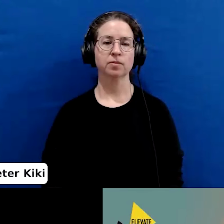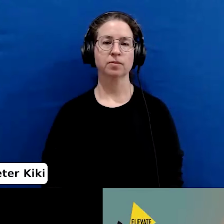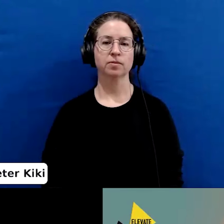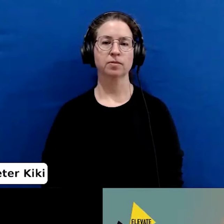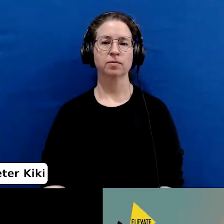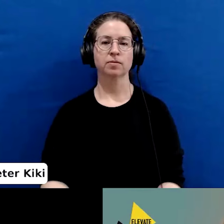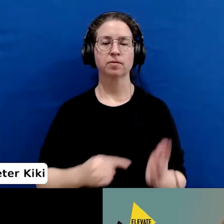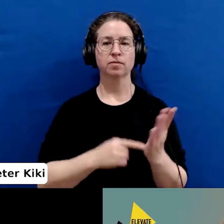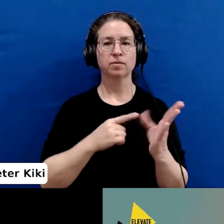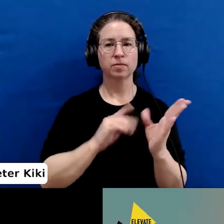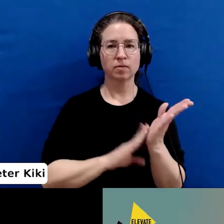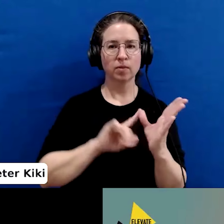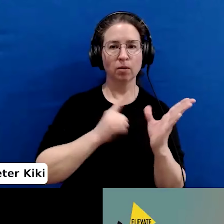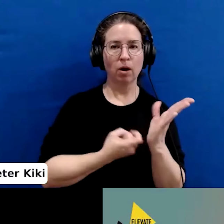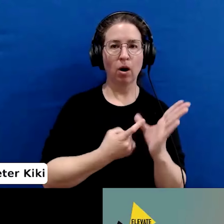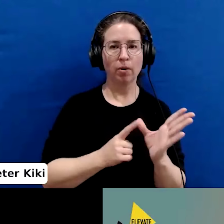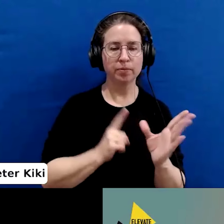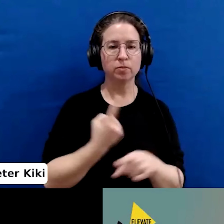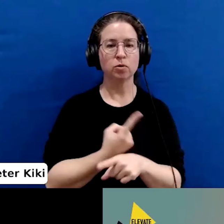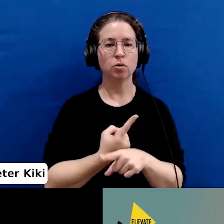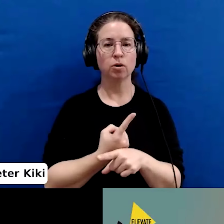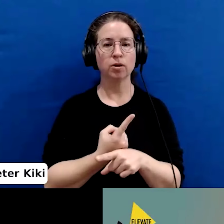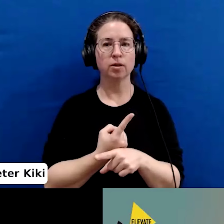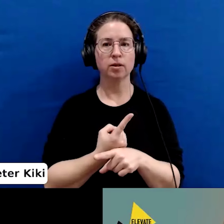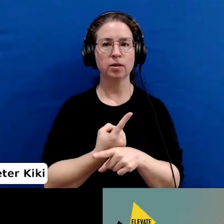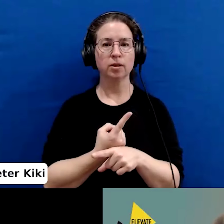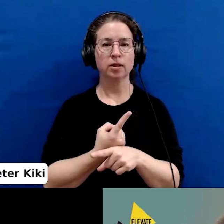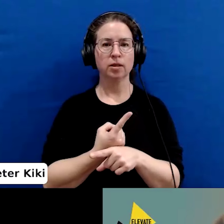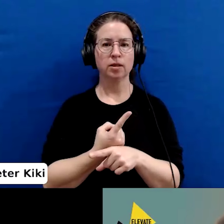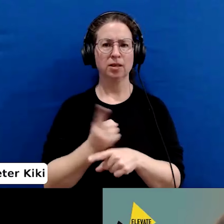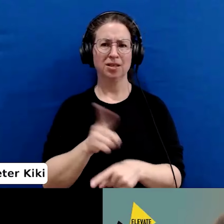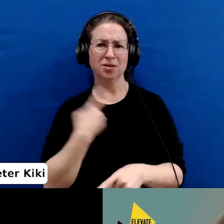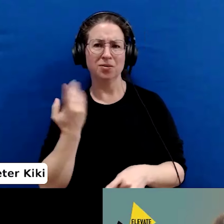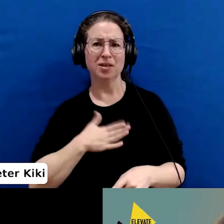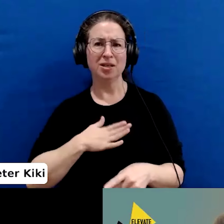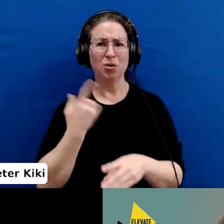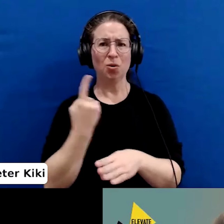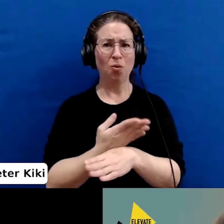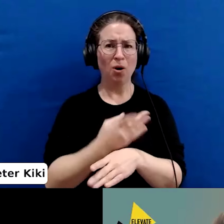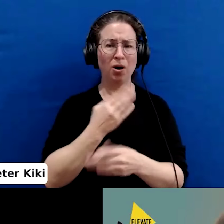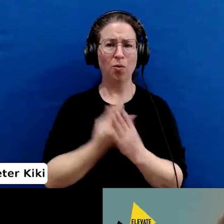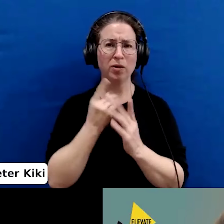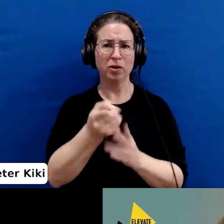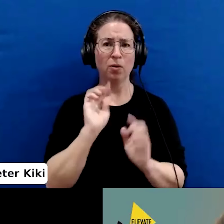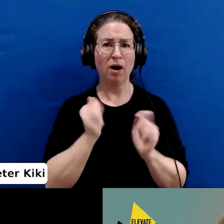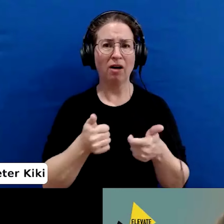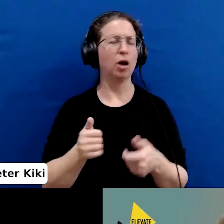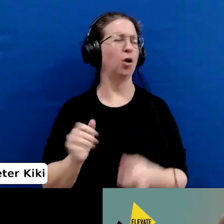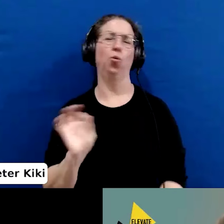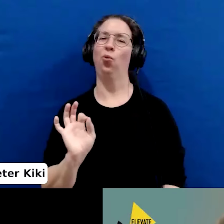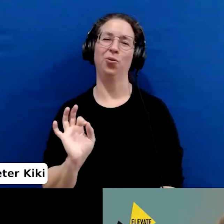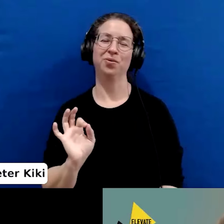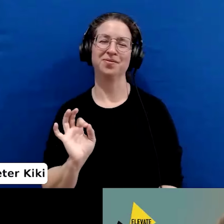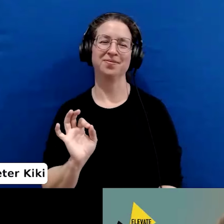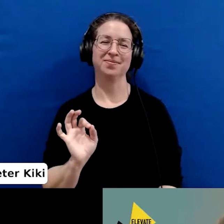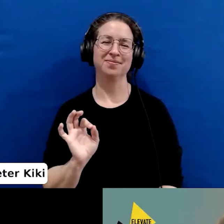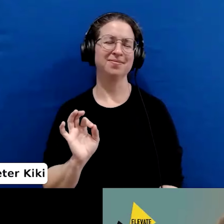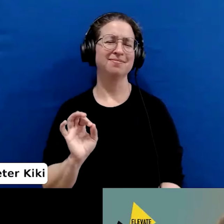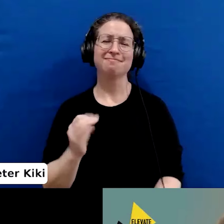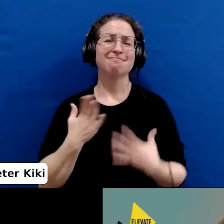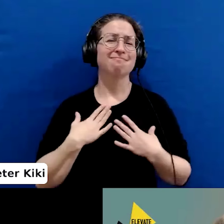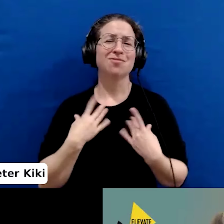There's one in here about whether we have to work at ATSE after. Certainly not. You're welcome to pursue the career